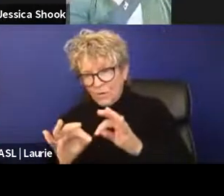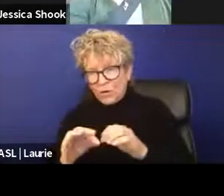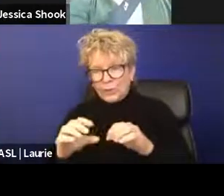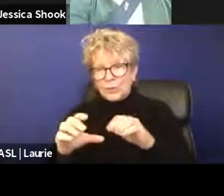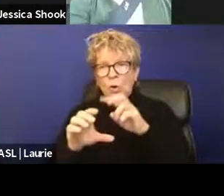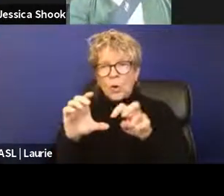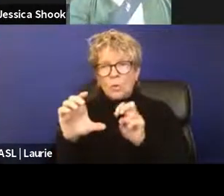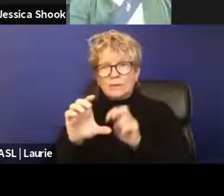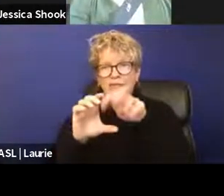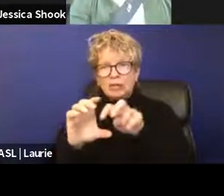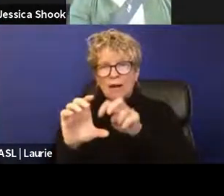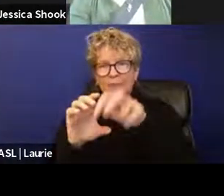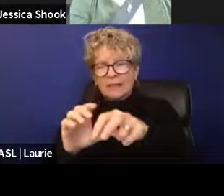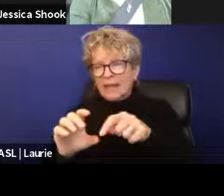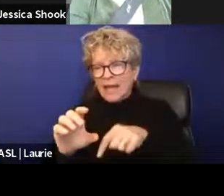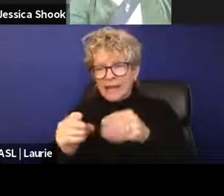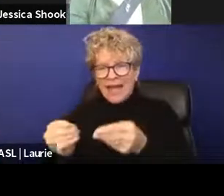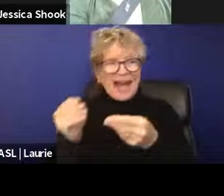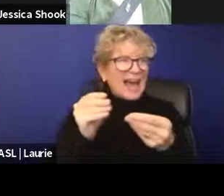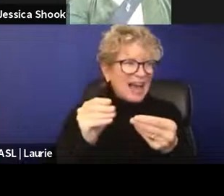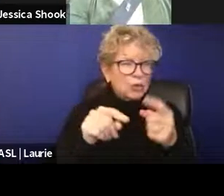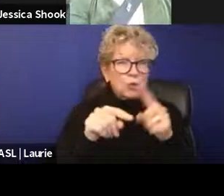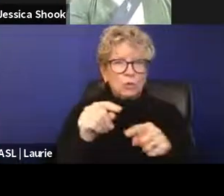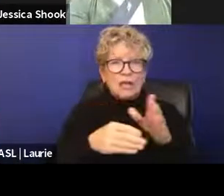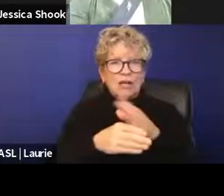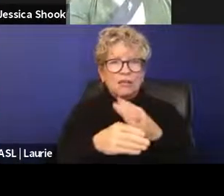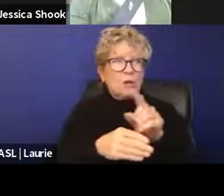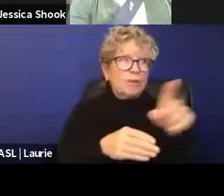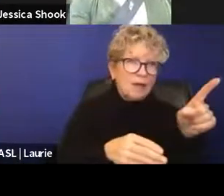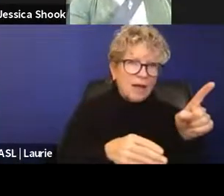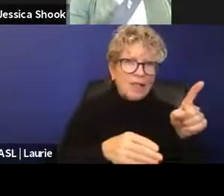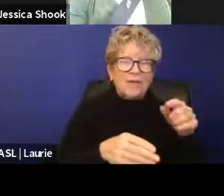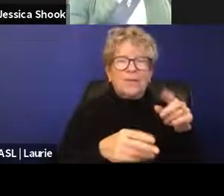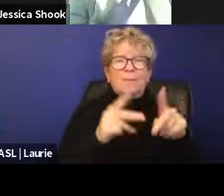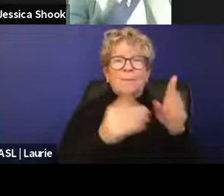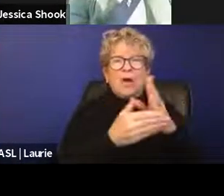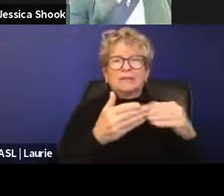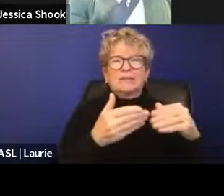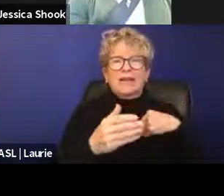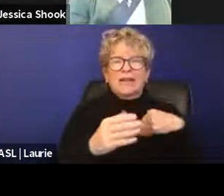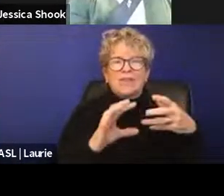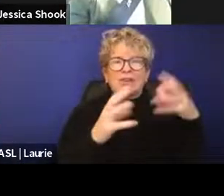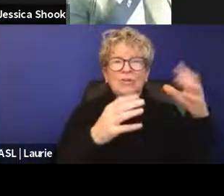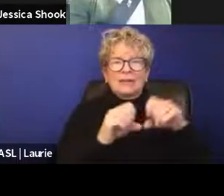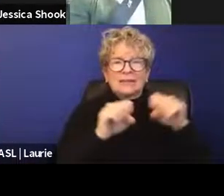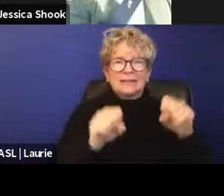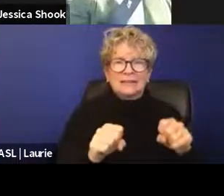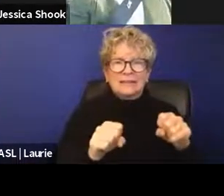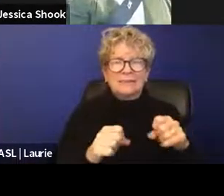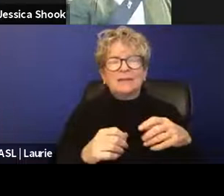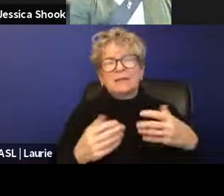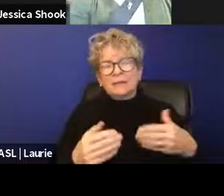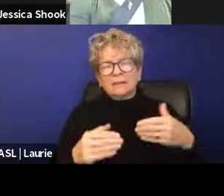can't actually share with different members of the crisis system. There was definitely interest in seeing contextualization